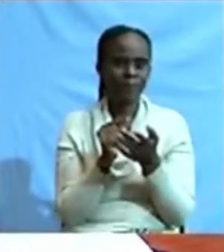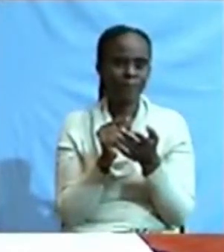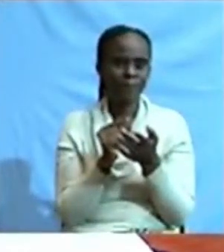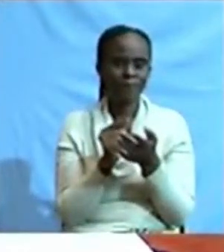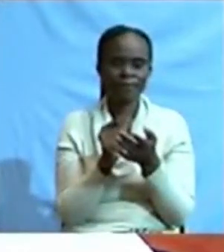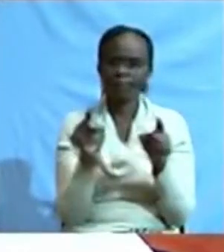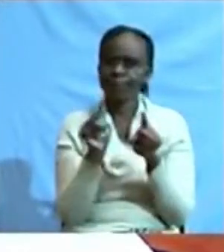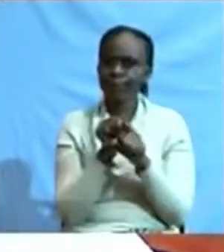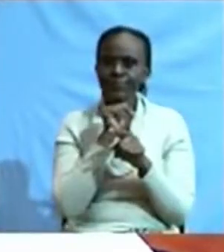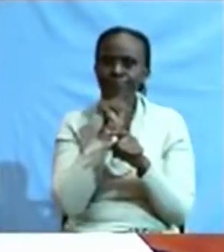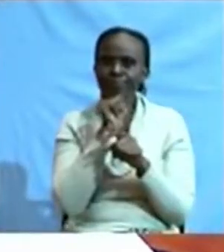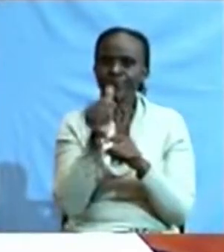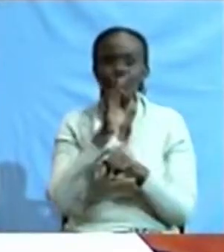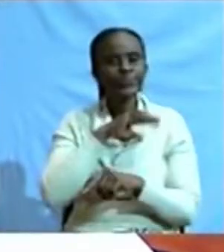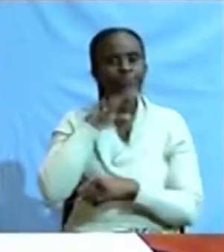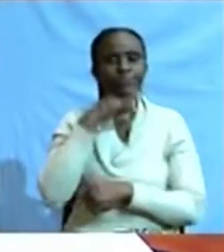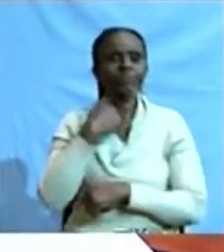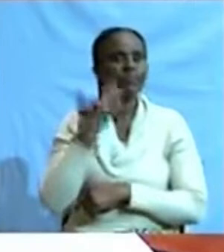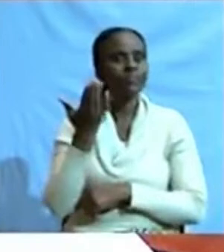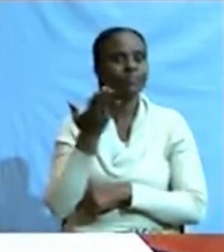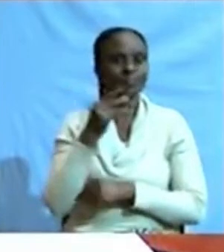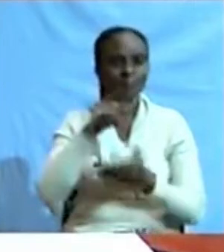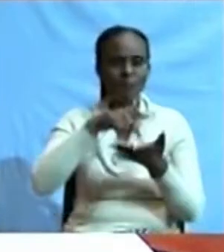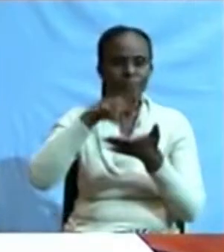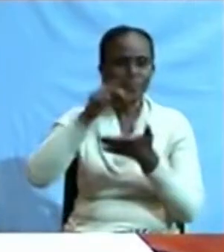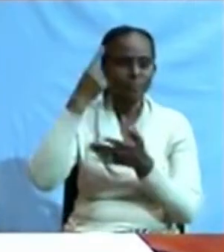not enough to pay for the